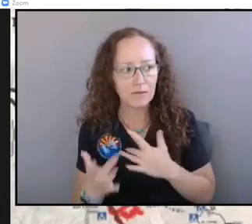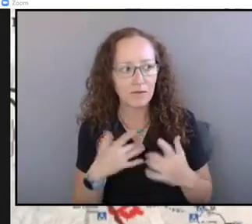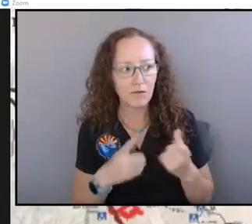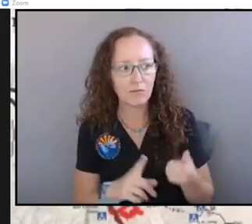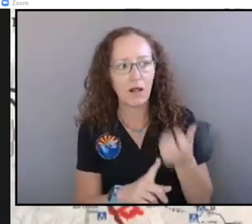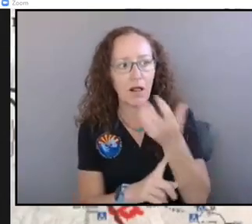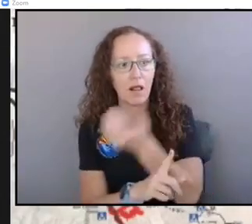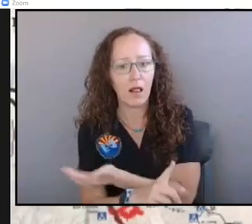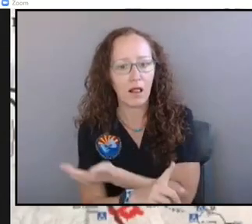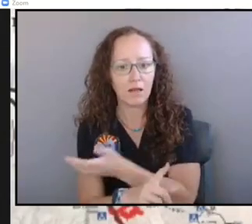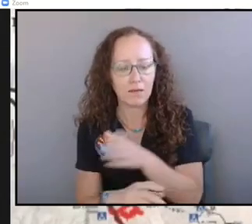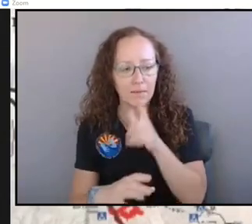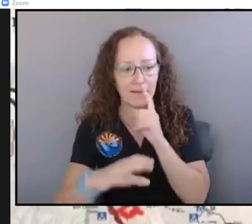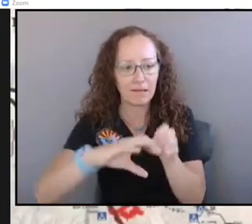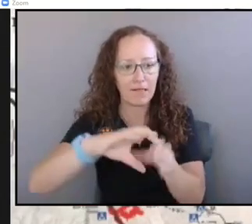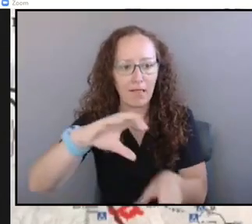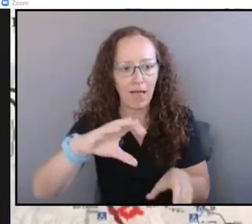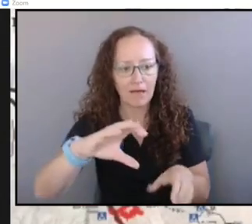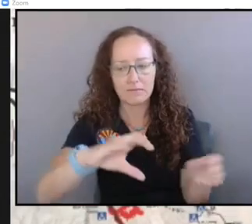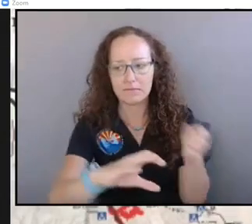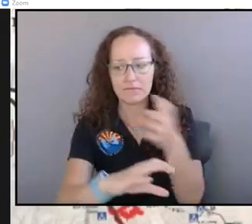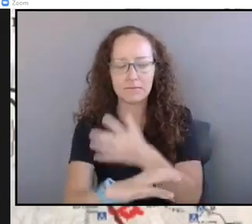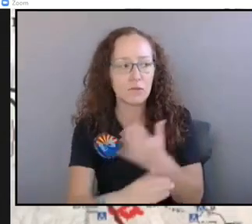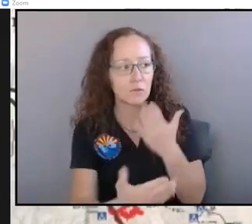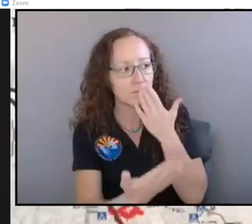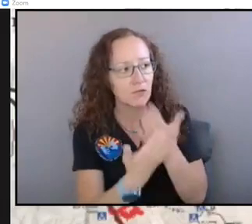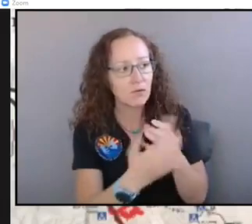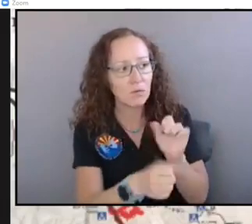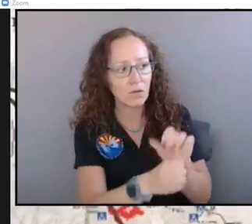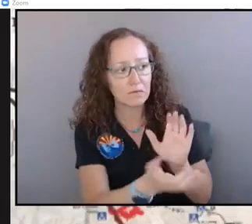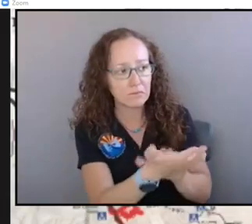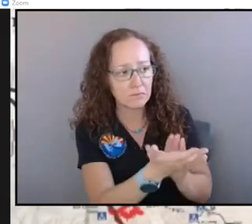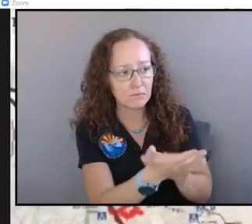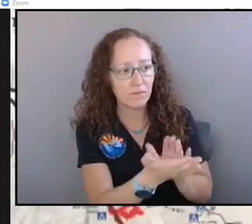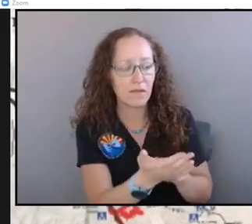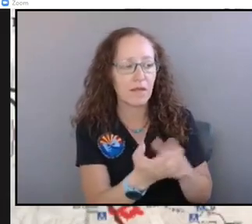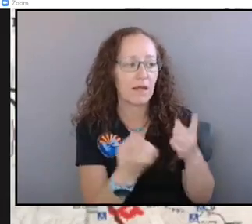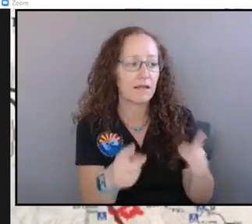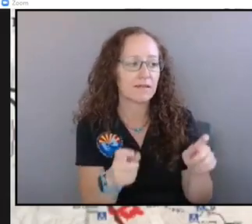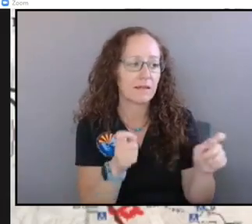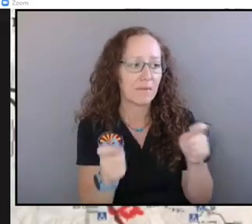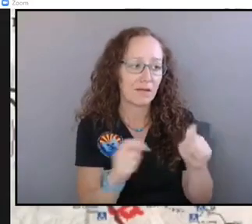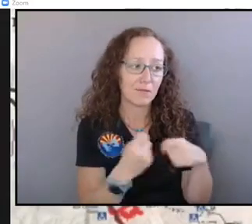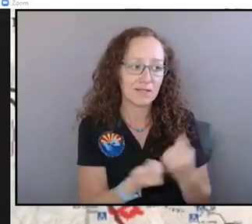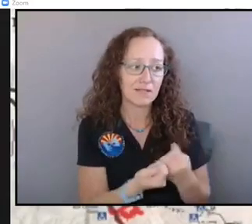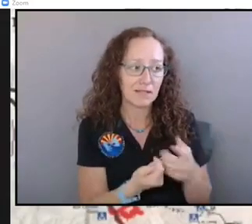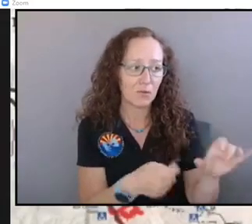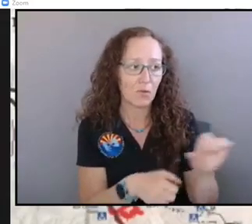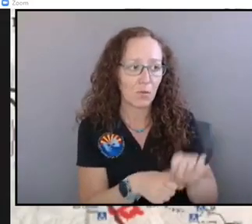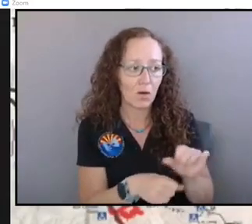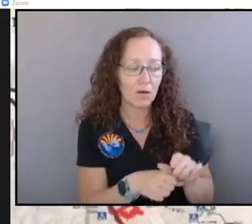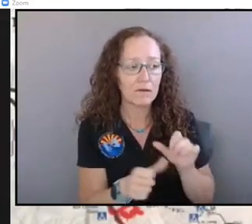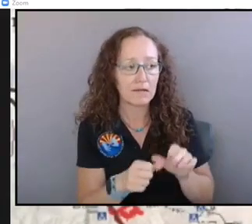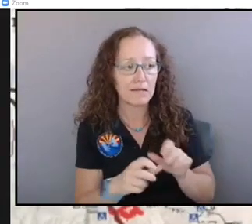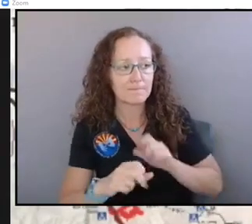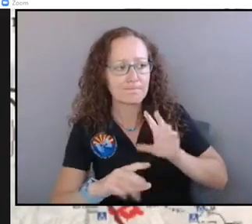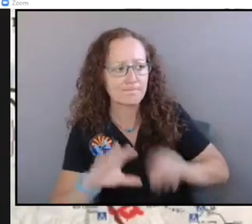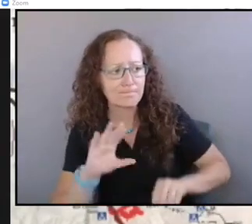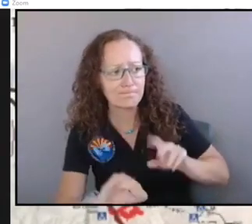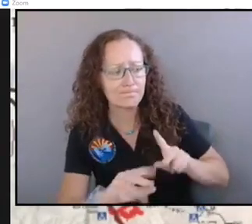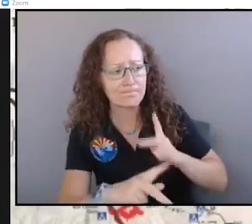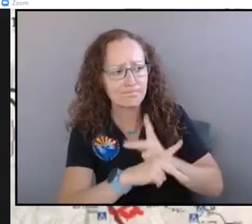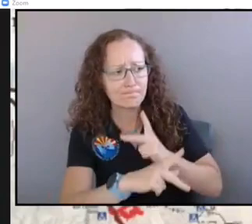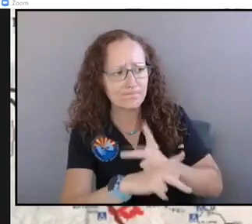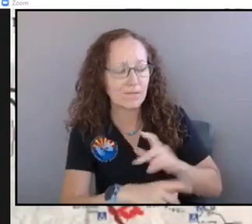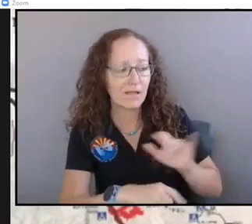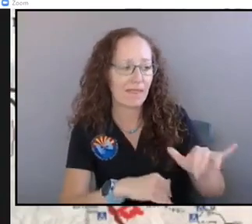So good work again on the part of the incident management team and their efforts to keep checking this fire as we